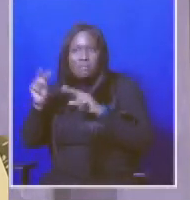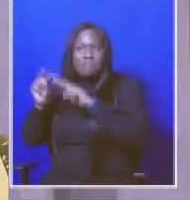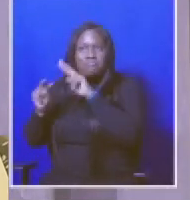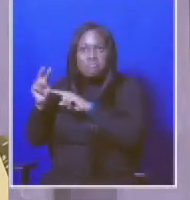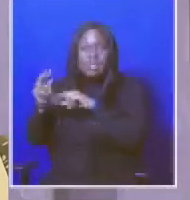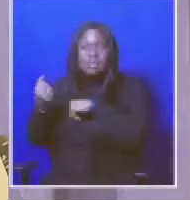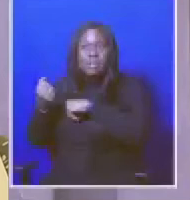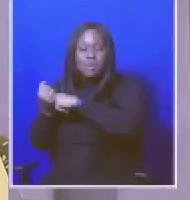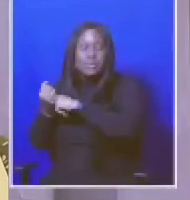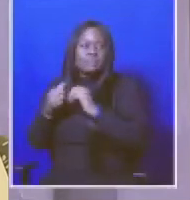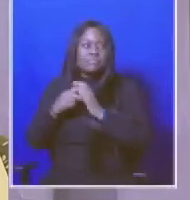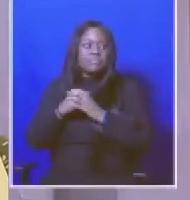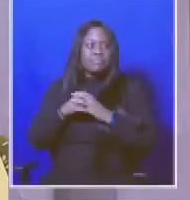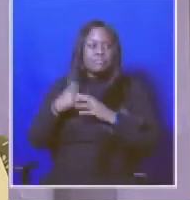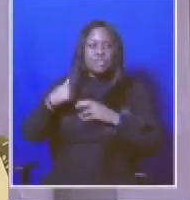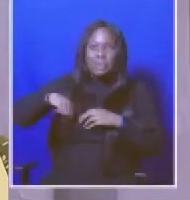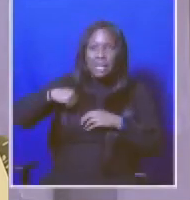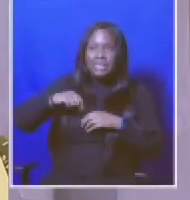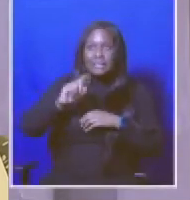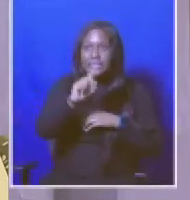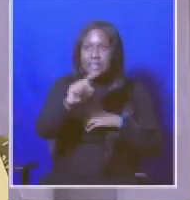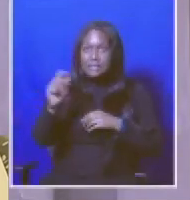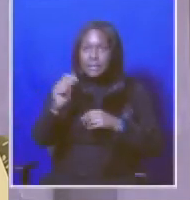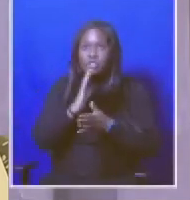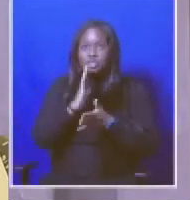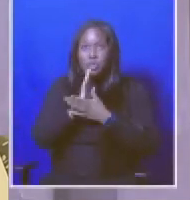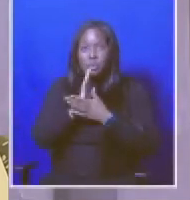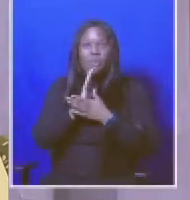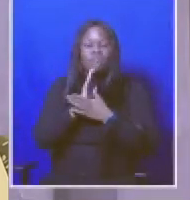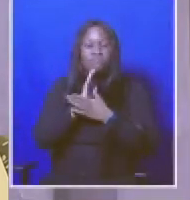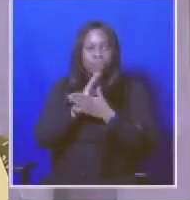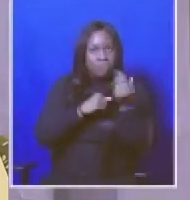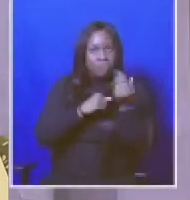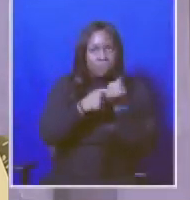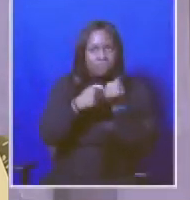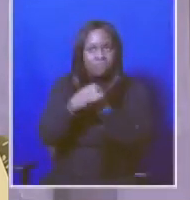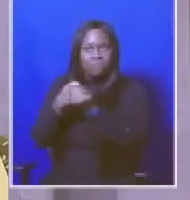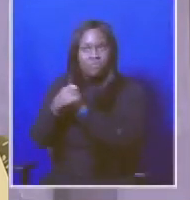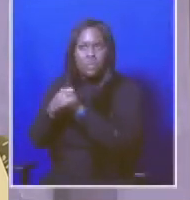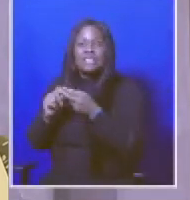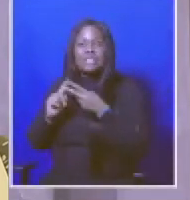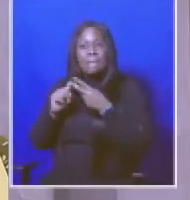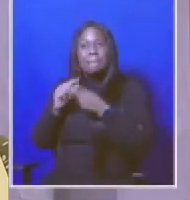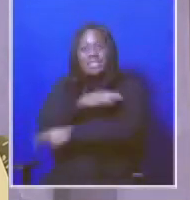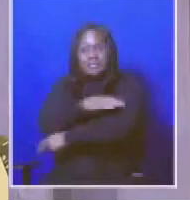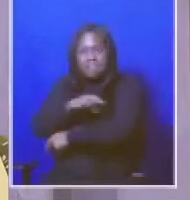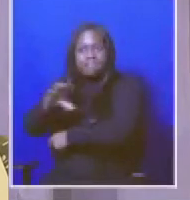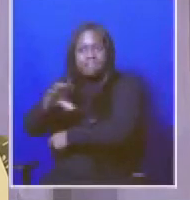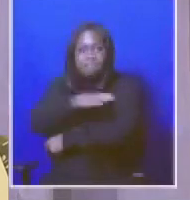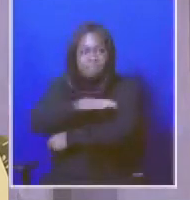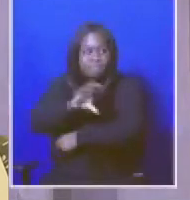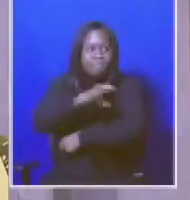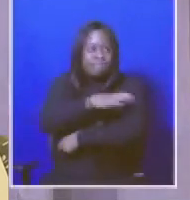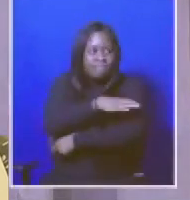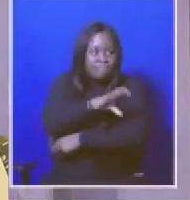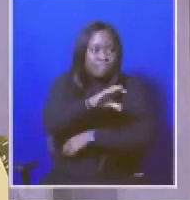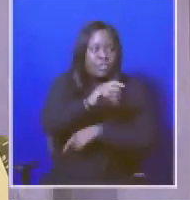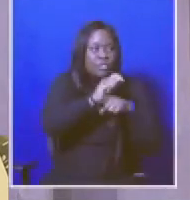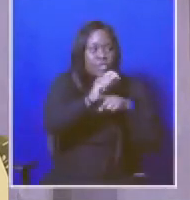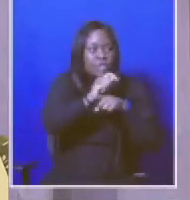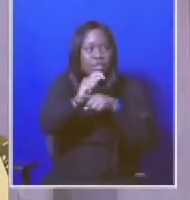and maintenance, and also build the capacity of municipalities. So there are a lot of initiatives